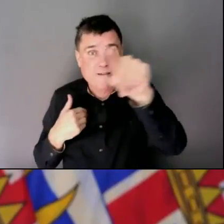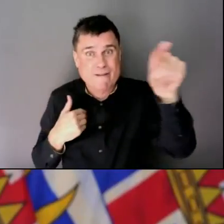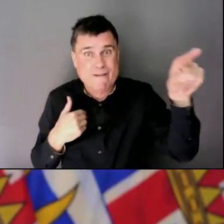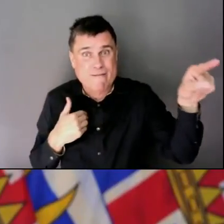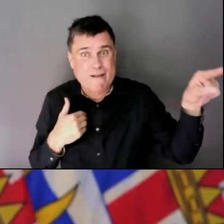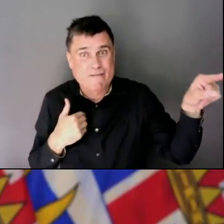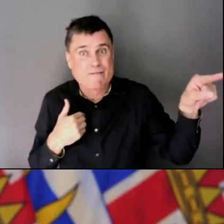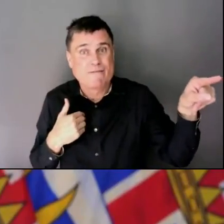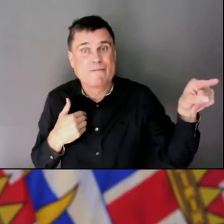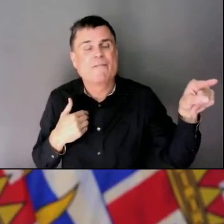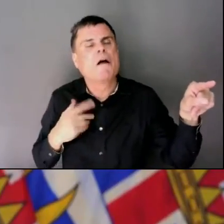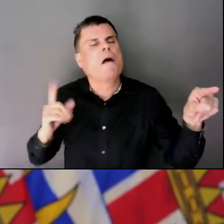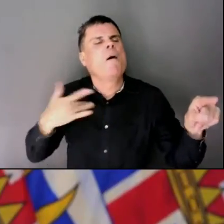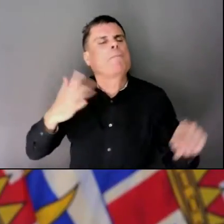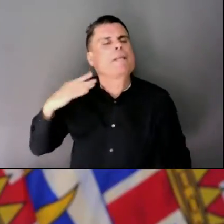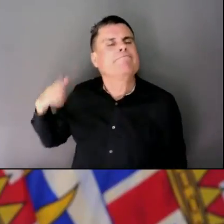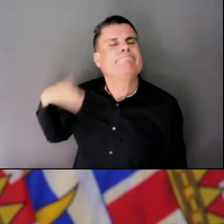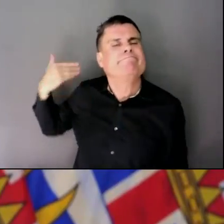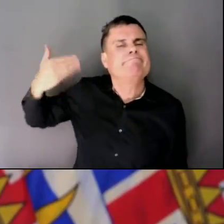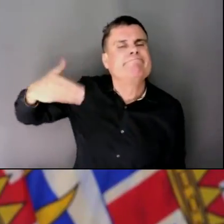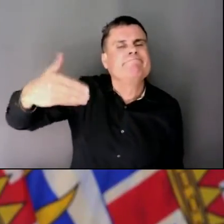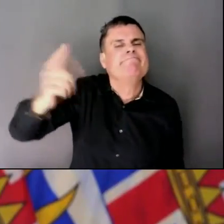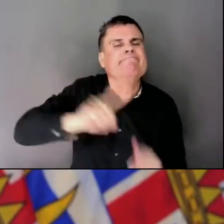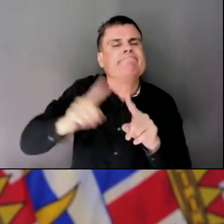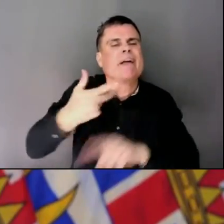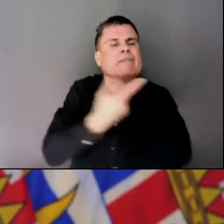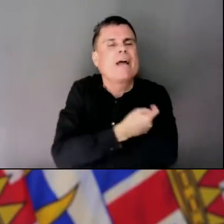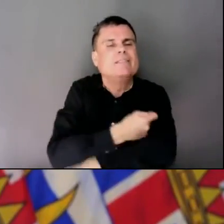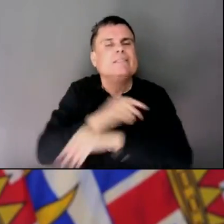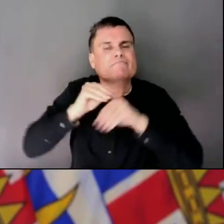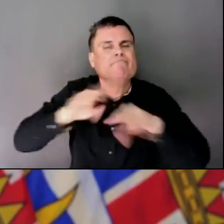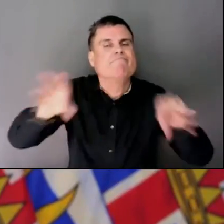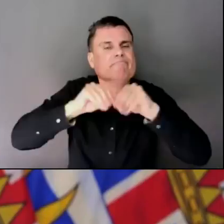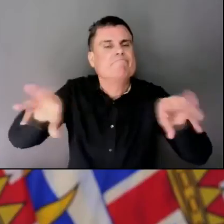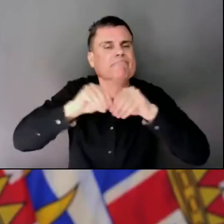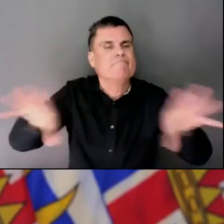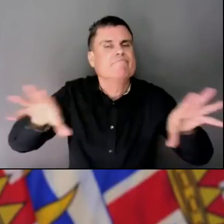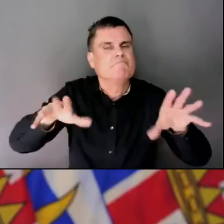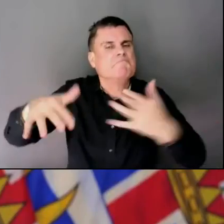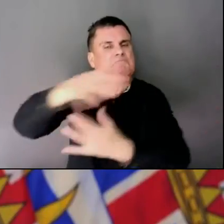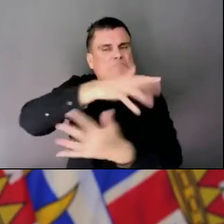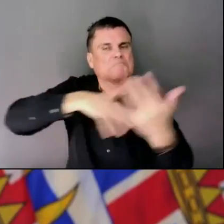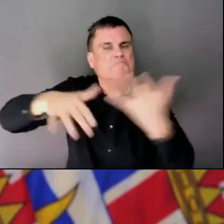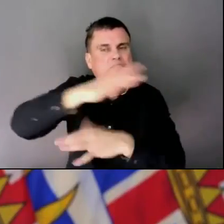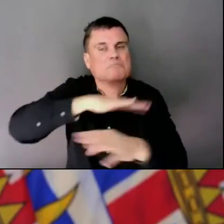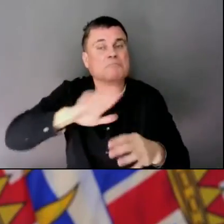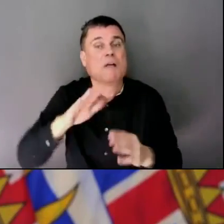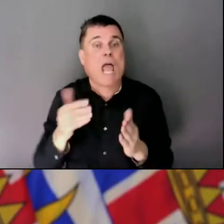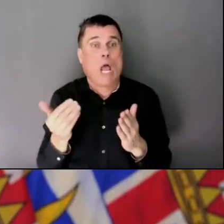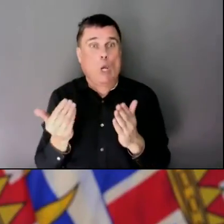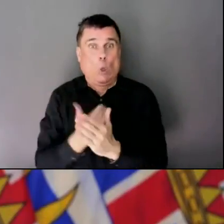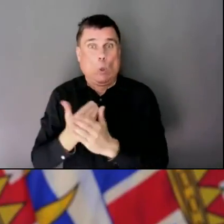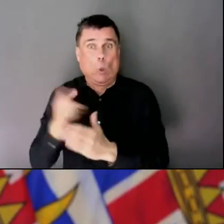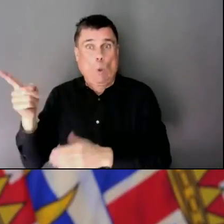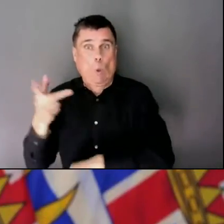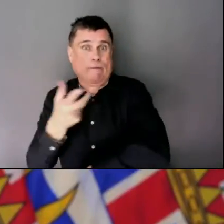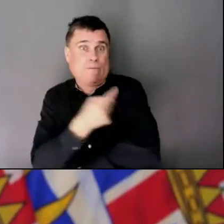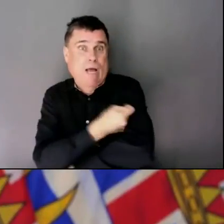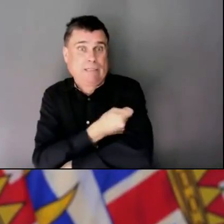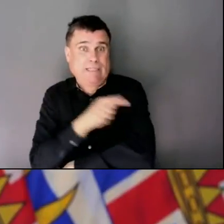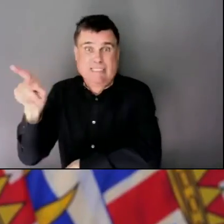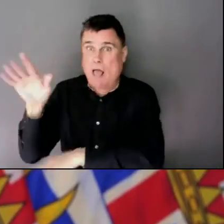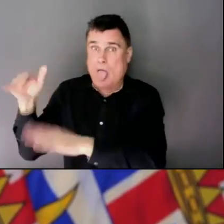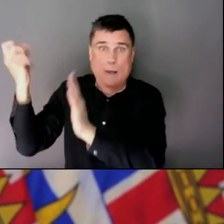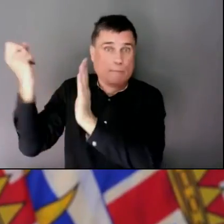watching that carefully. The reality is that these vaccines have not been approved for use in children. They've not been studied in children.